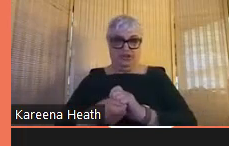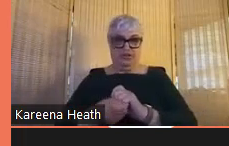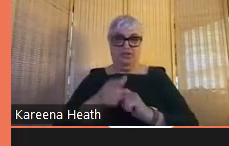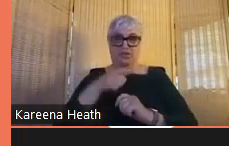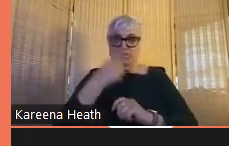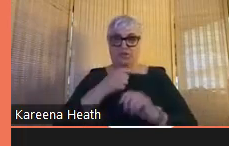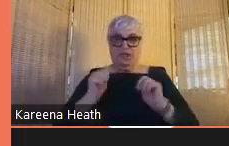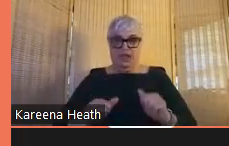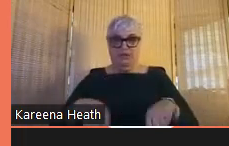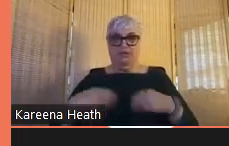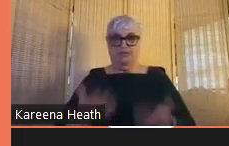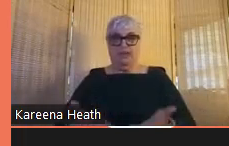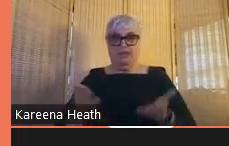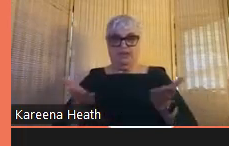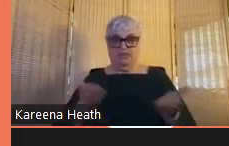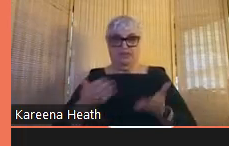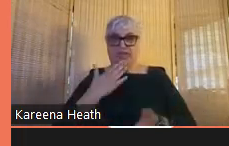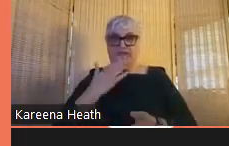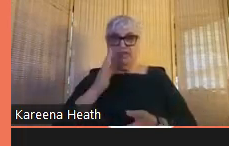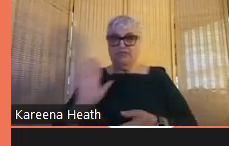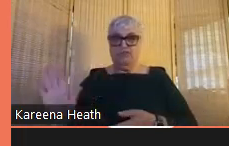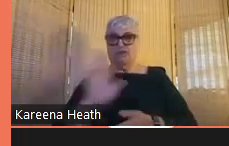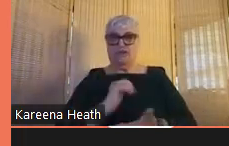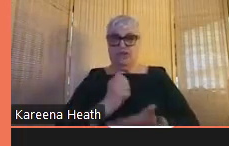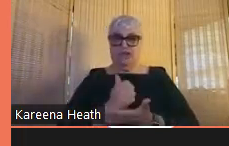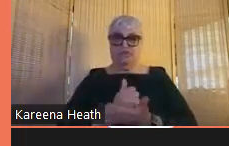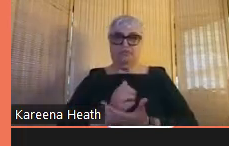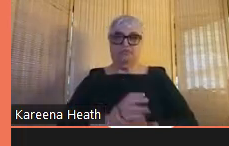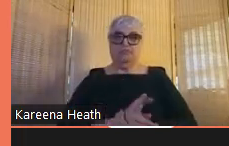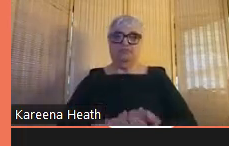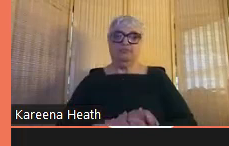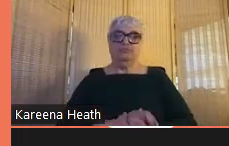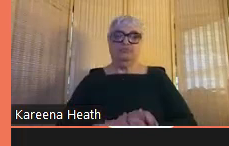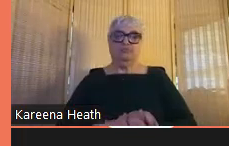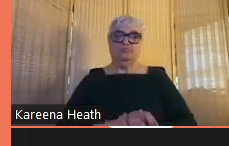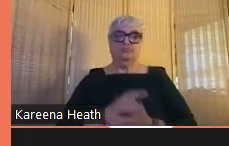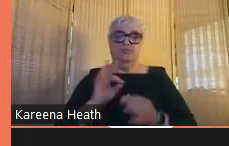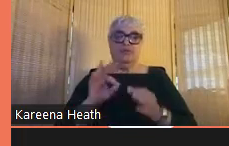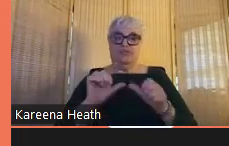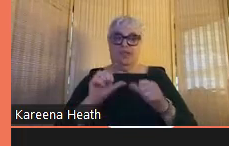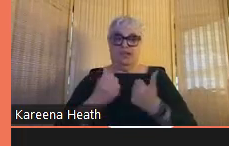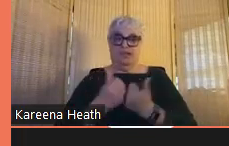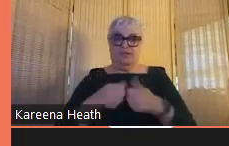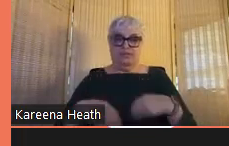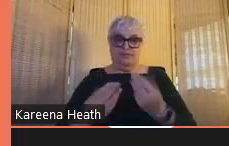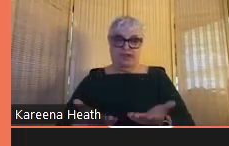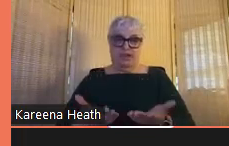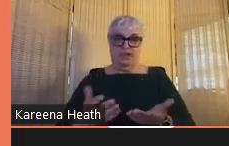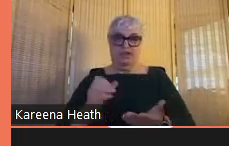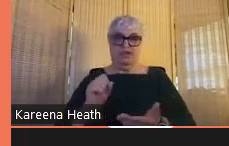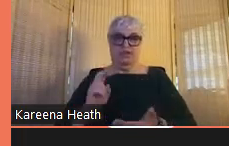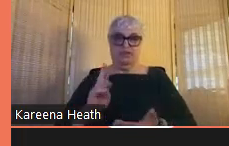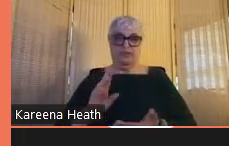and should provide those services. So thank you for your help there. If the agency is providing substance use